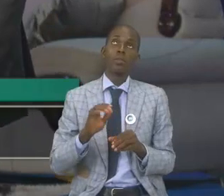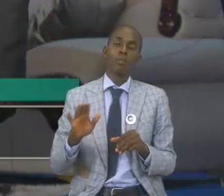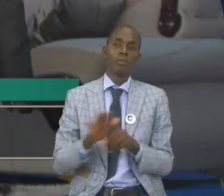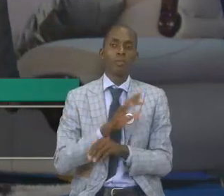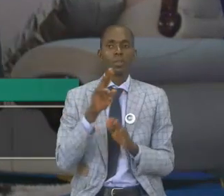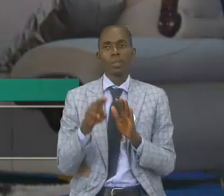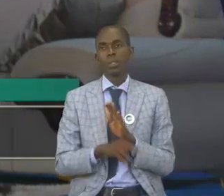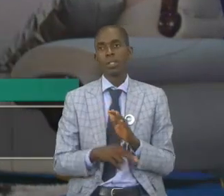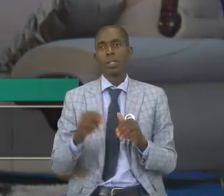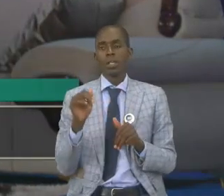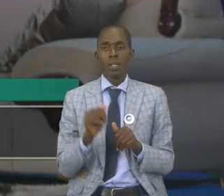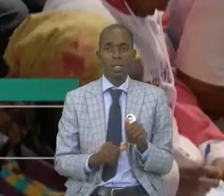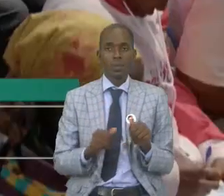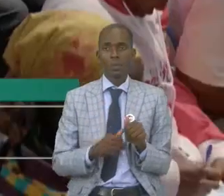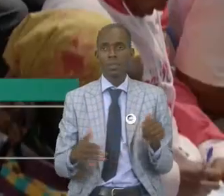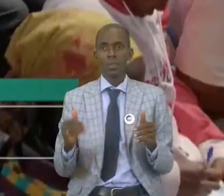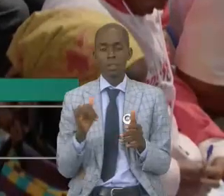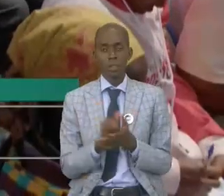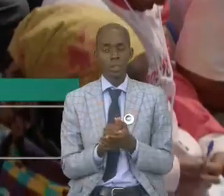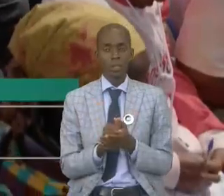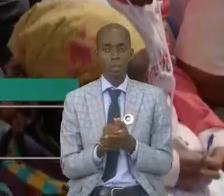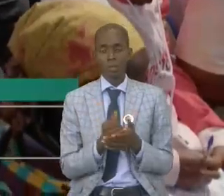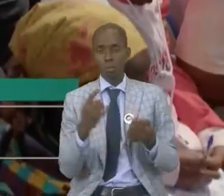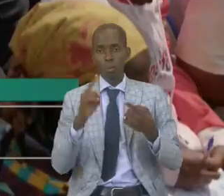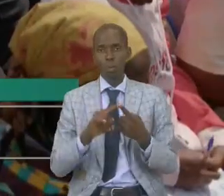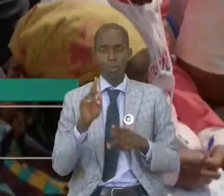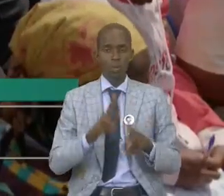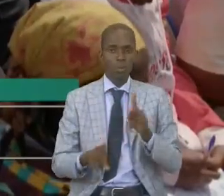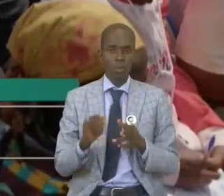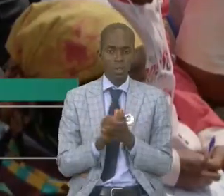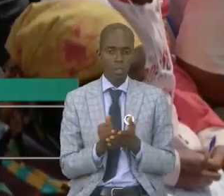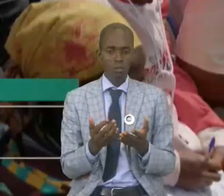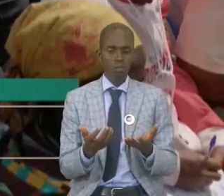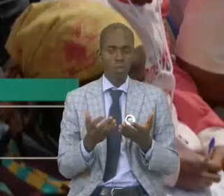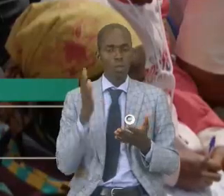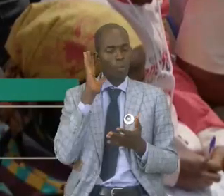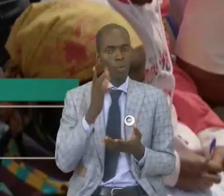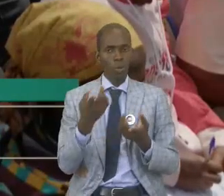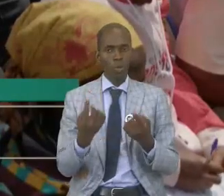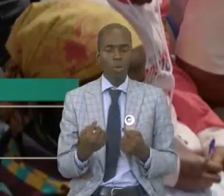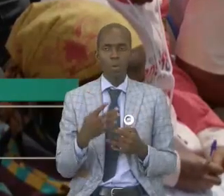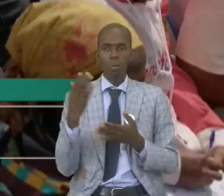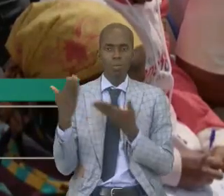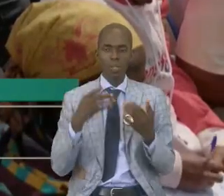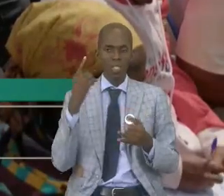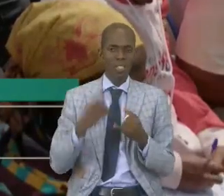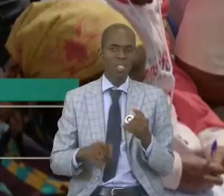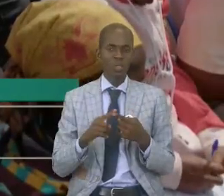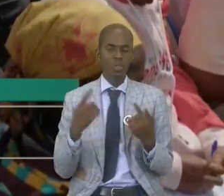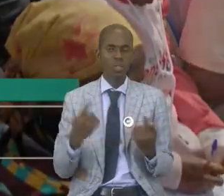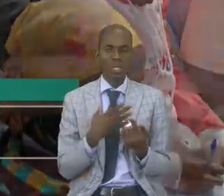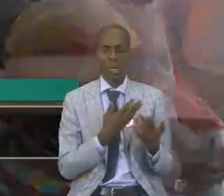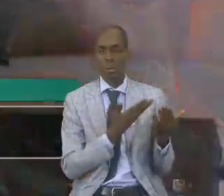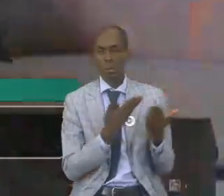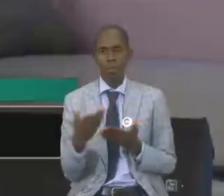determined upon your people that Messiah will come. He'll put an end to sin and he'll bring in